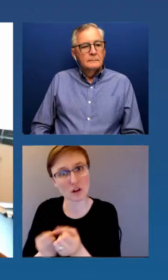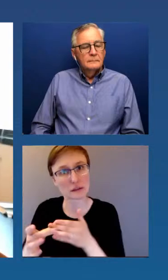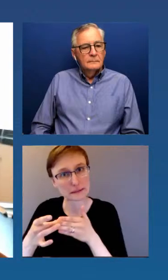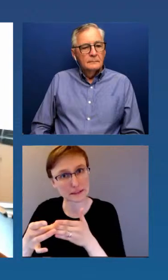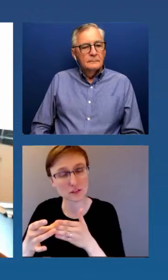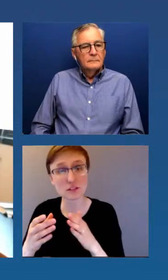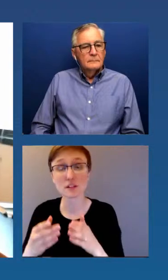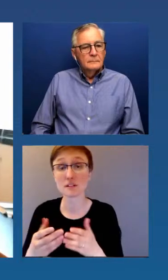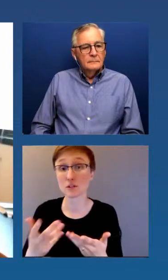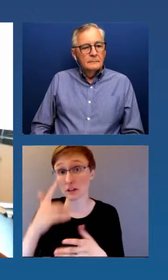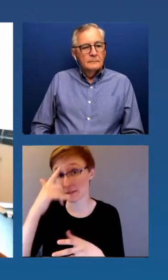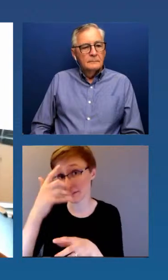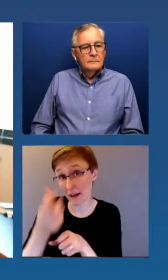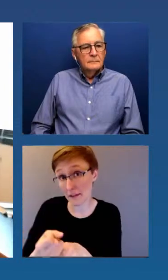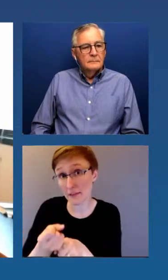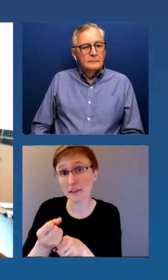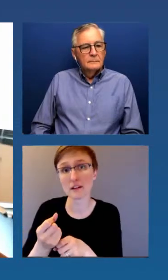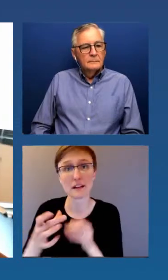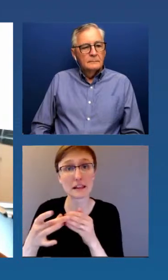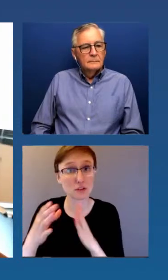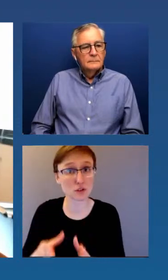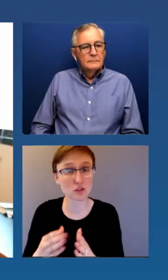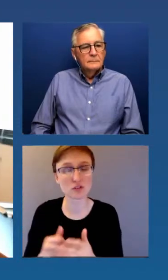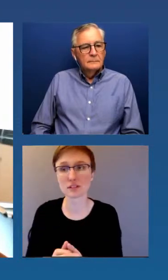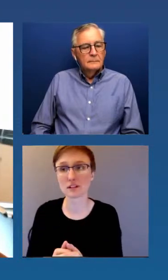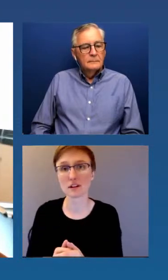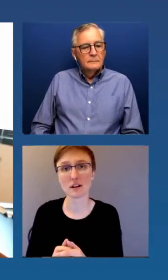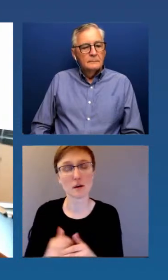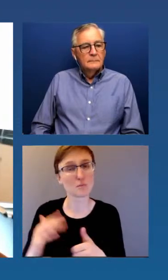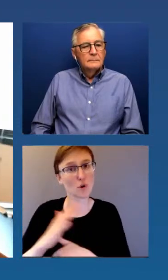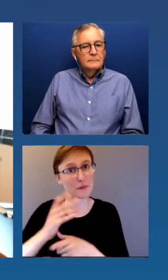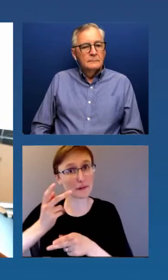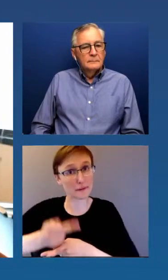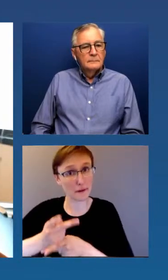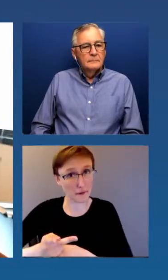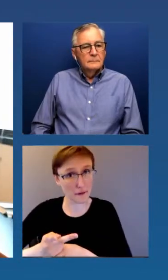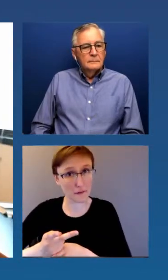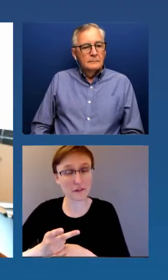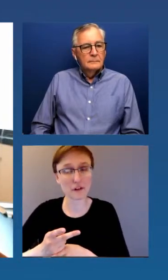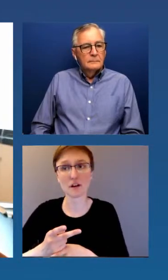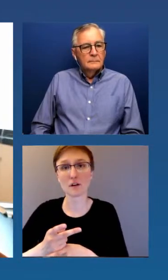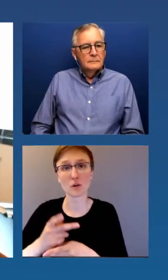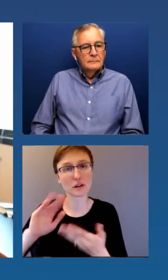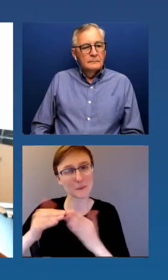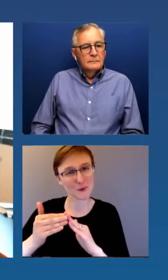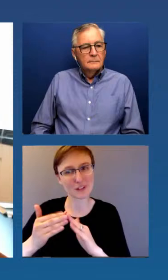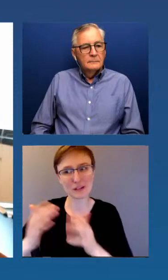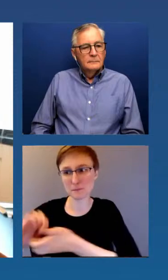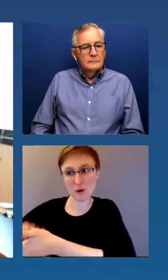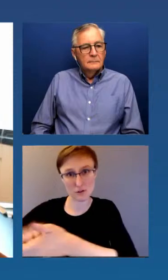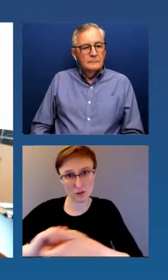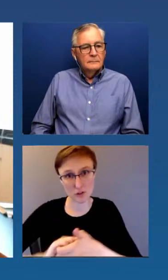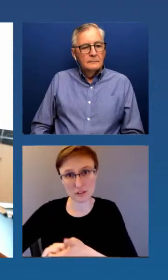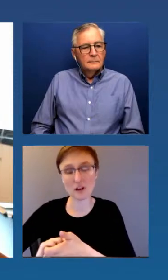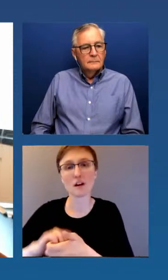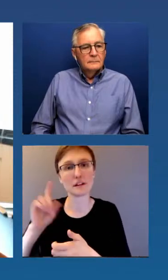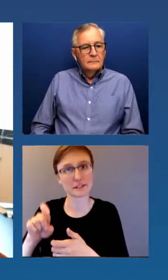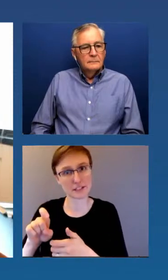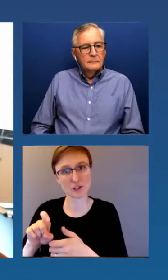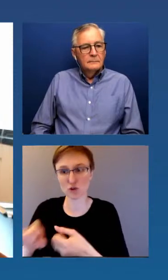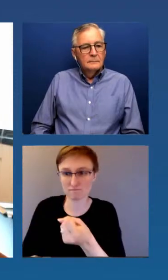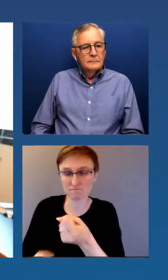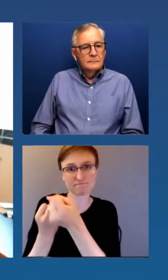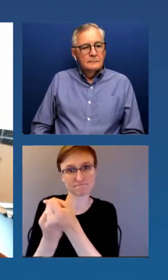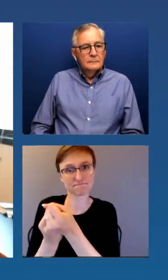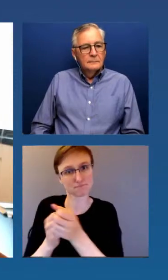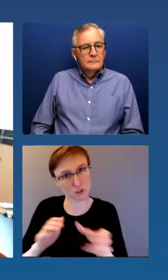partners, community partners to try and increase vaccine rates in these communities. We must continue to work hard to support